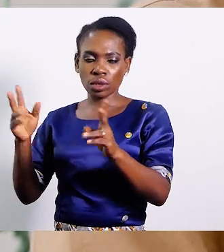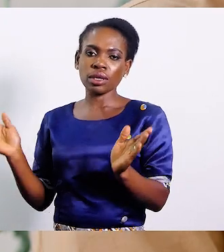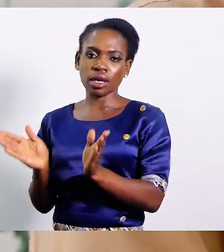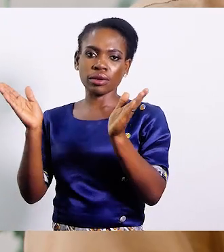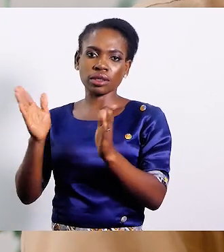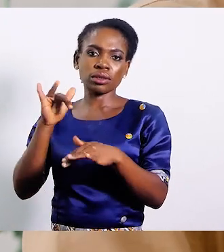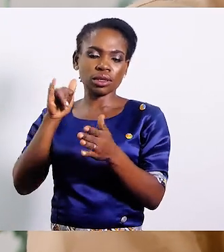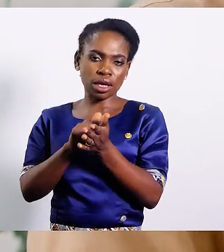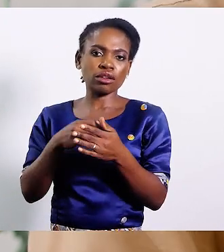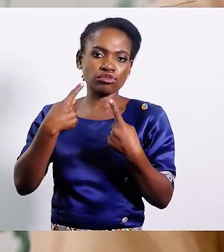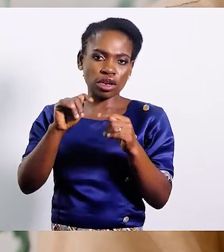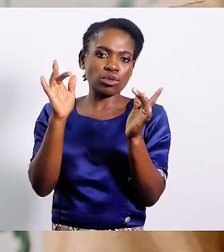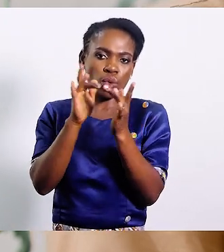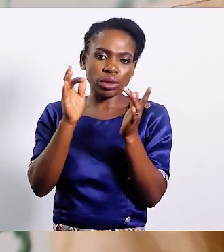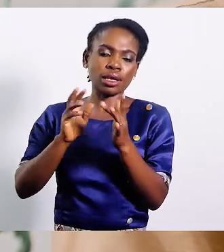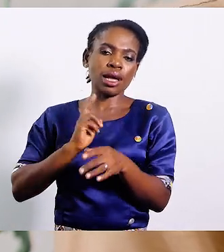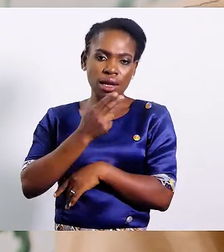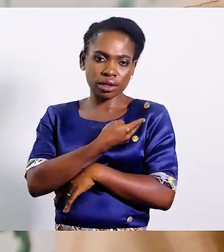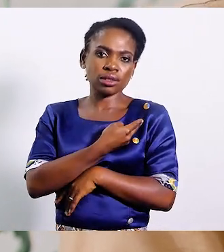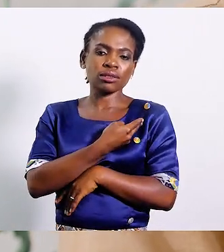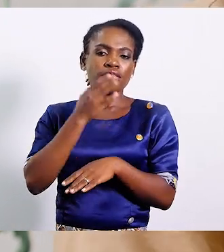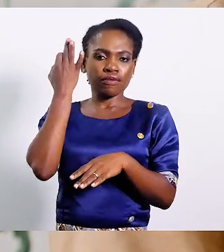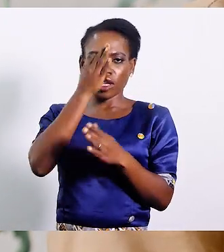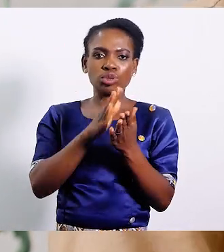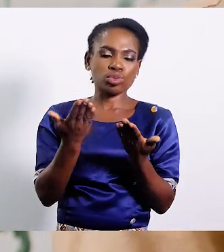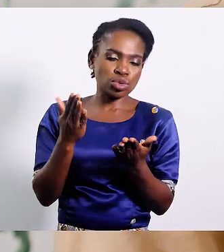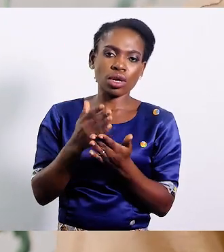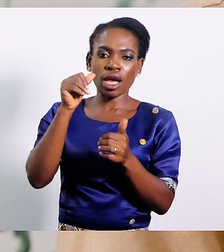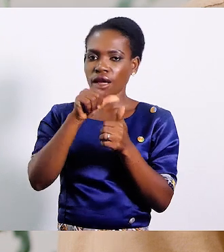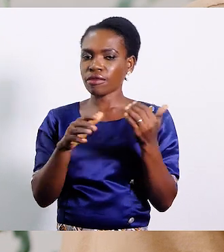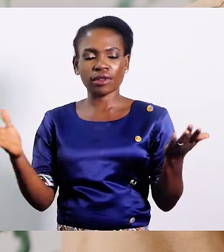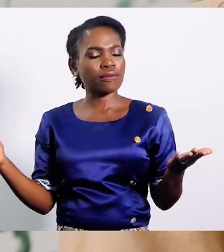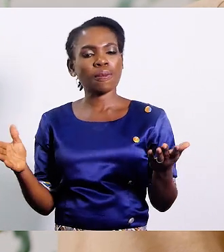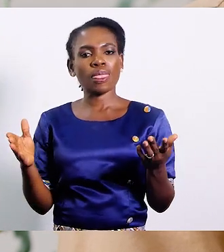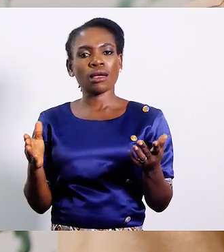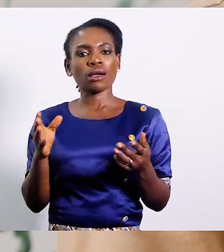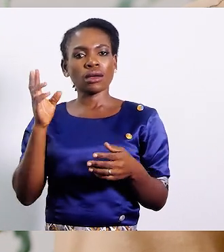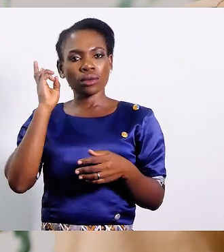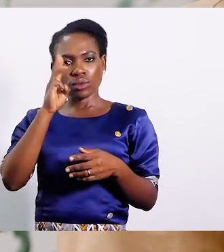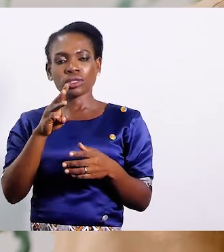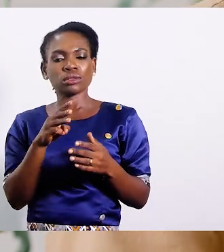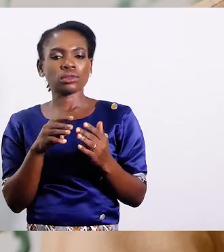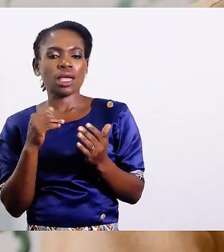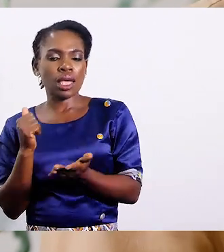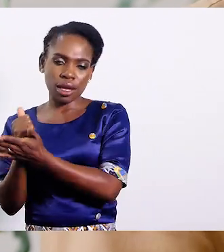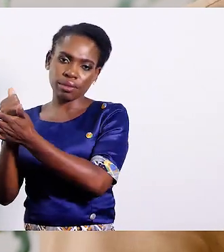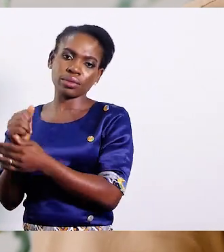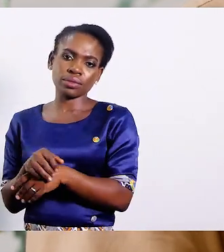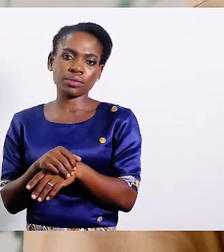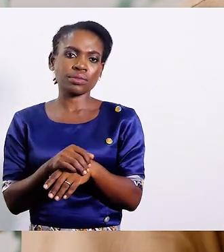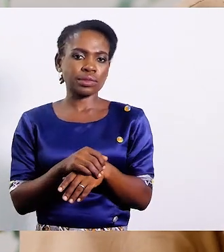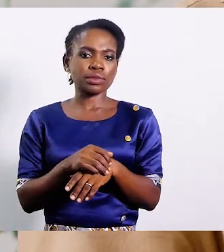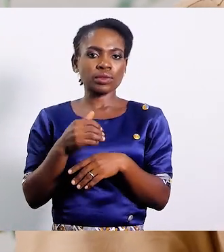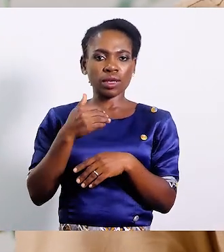training for you. Okay. So I encourage people to follow our social media handles. On Facebook it's Agri-Impact Consult. On Twitter